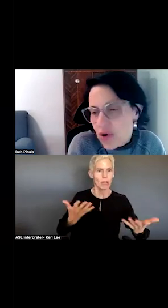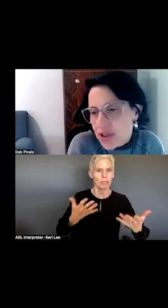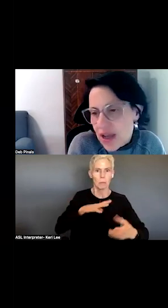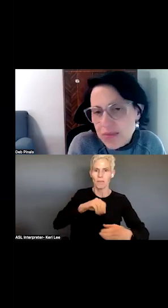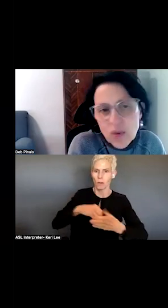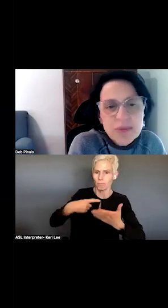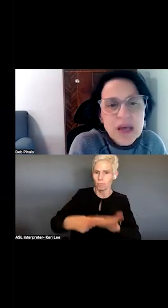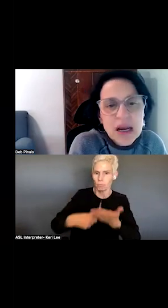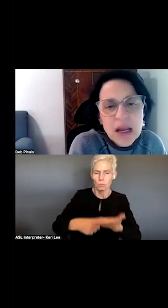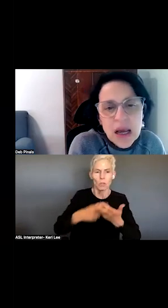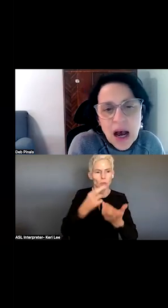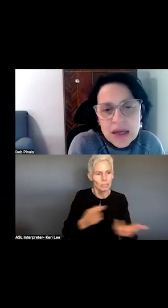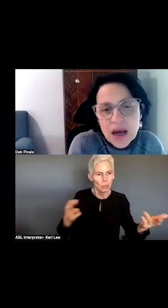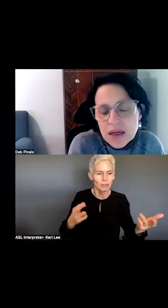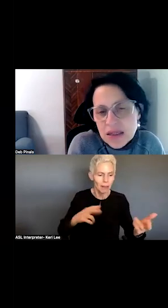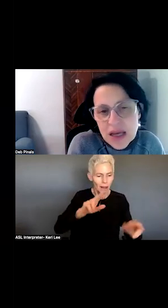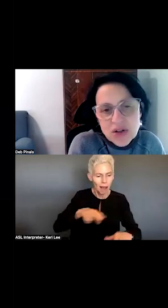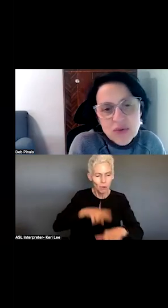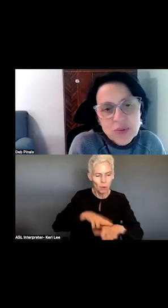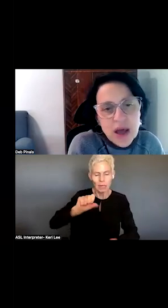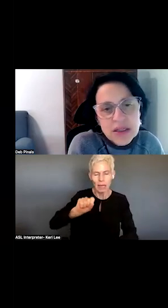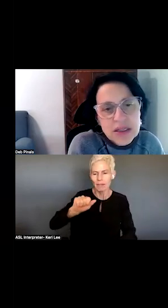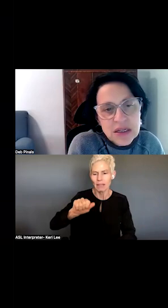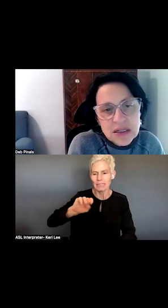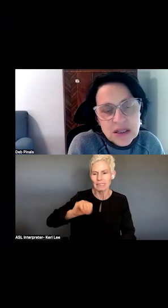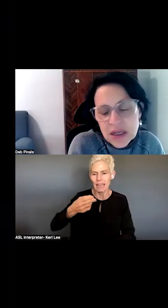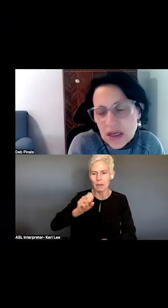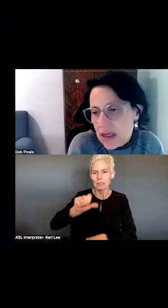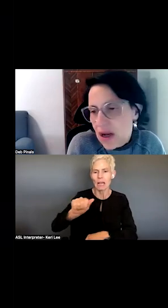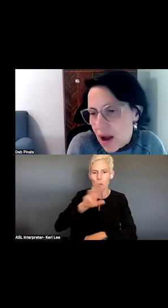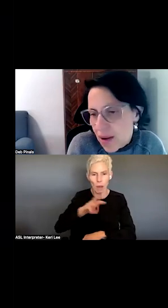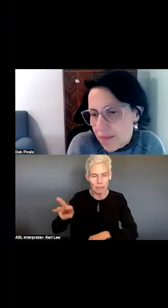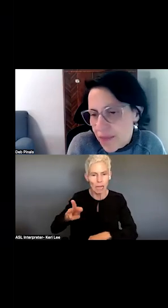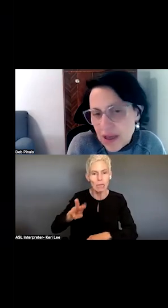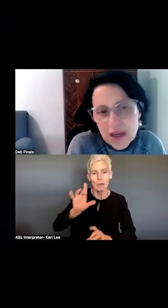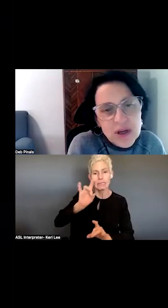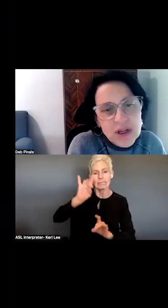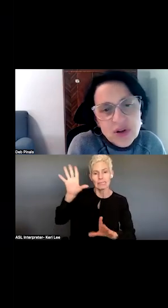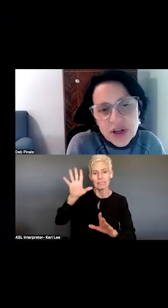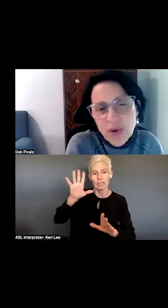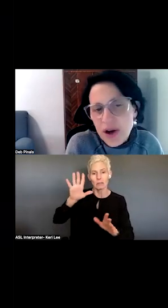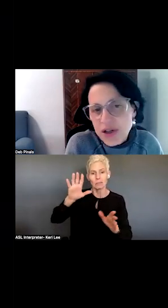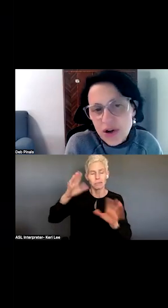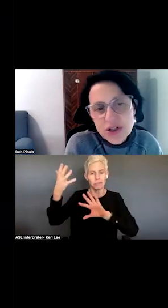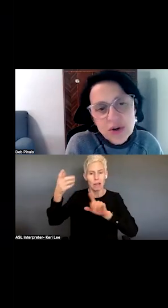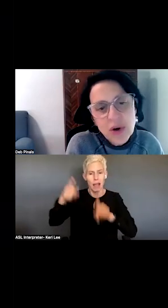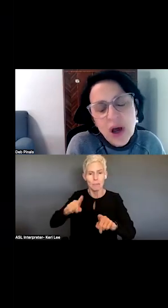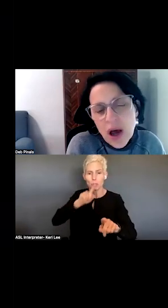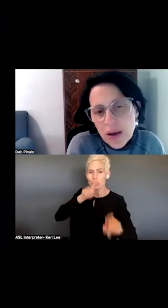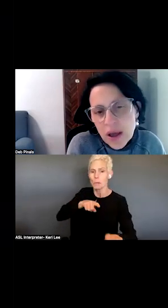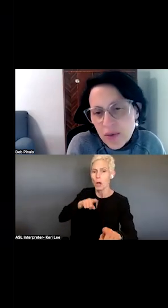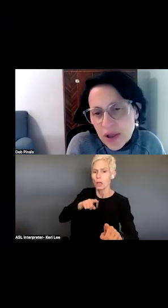Of course, the SAMHSA website on disaster response is the key resource that you want to turn